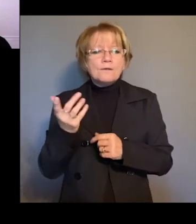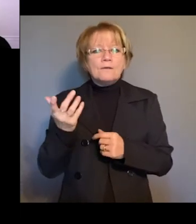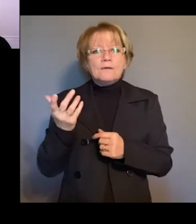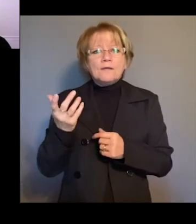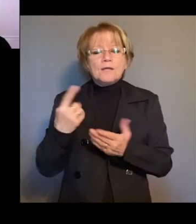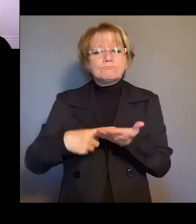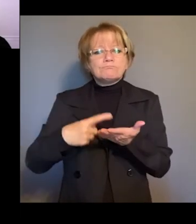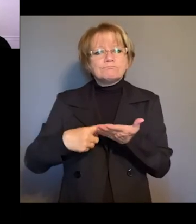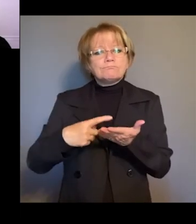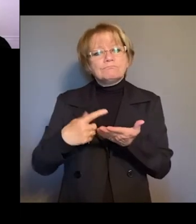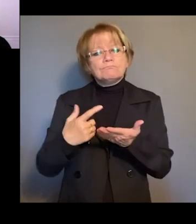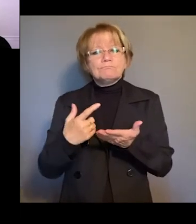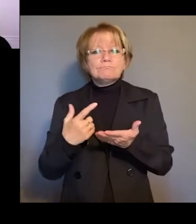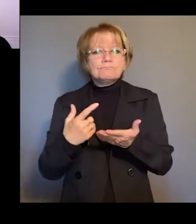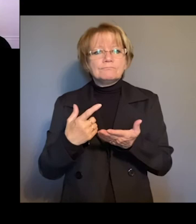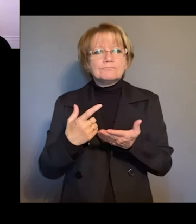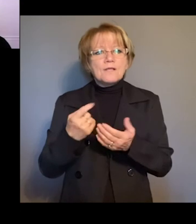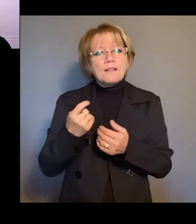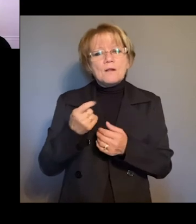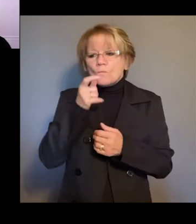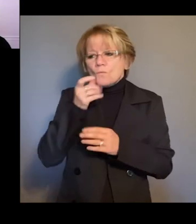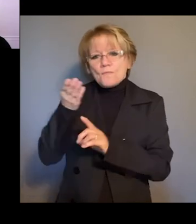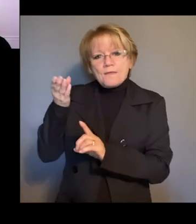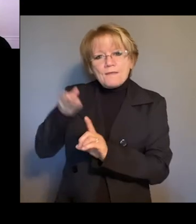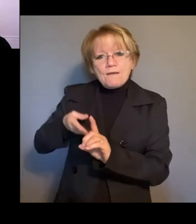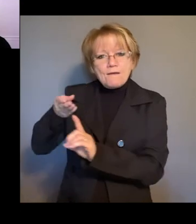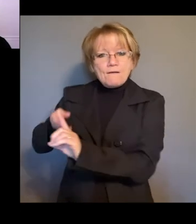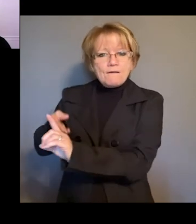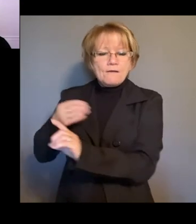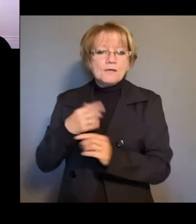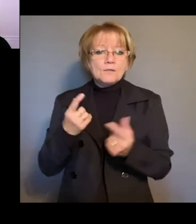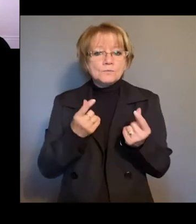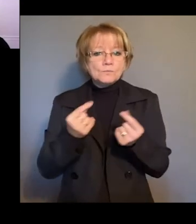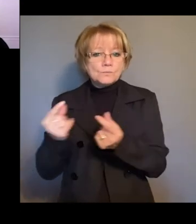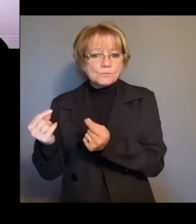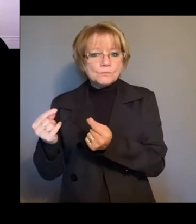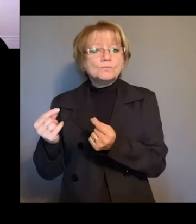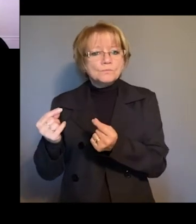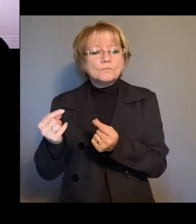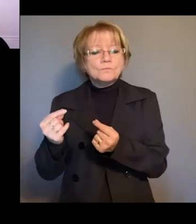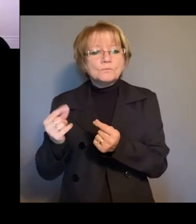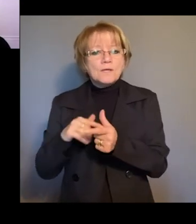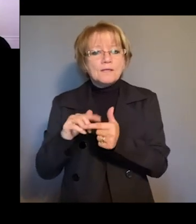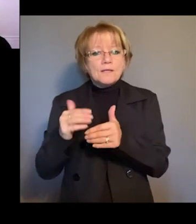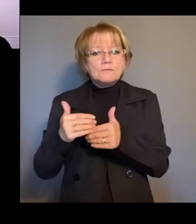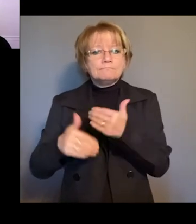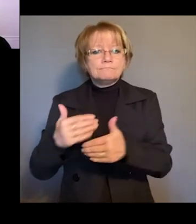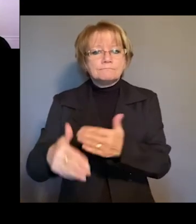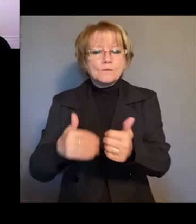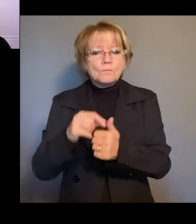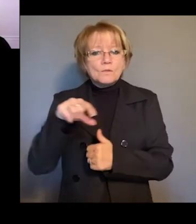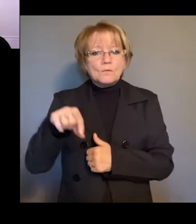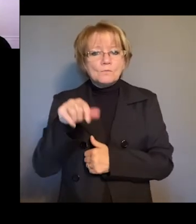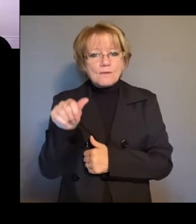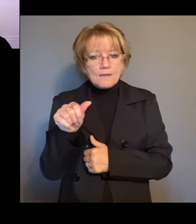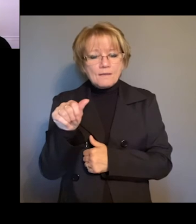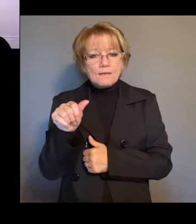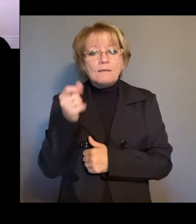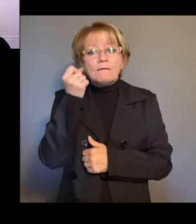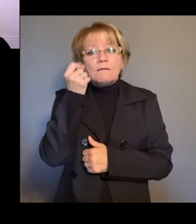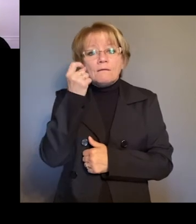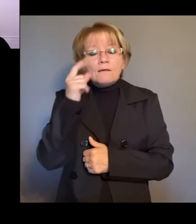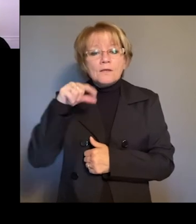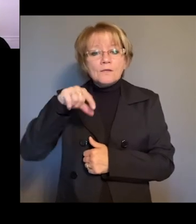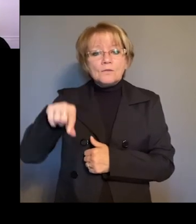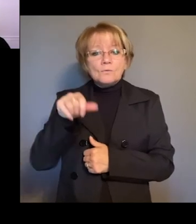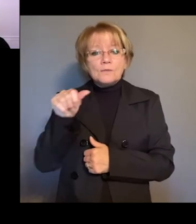talk a little bit about who they are and what they're currently doing. And then we'll get into the Q&A. As we go through this Q&A, it will probably be, you